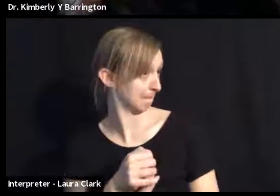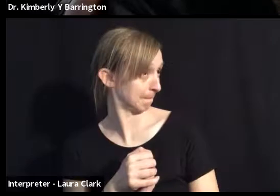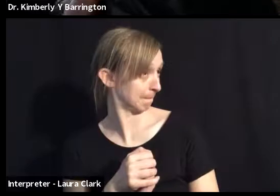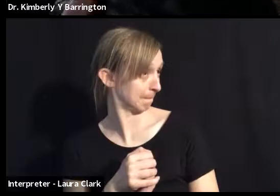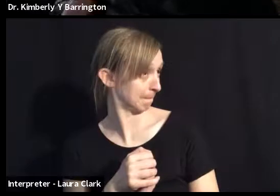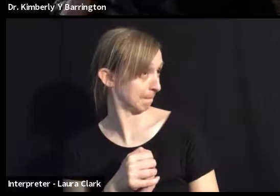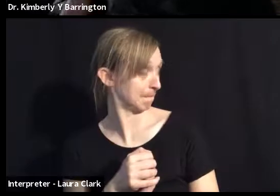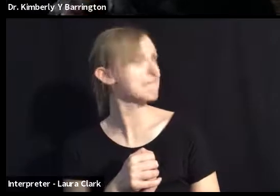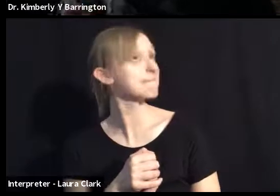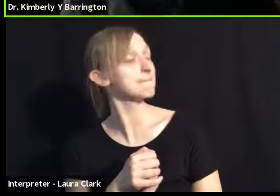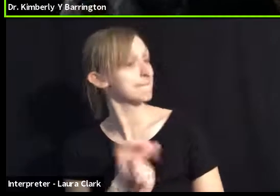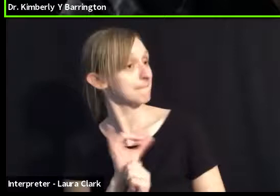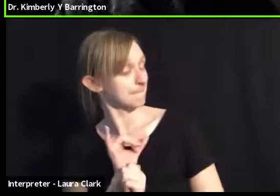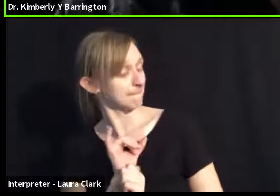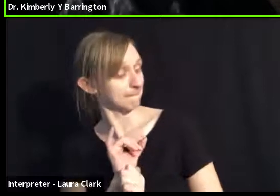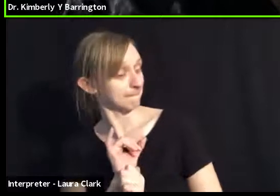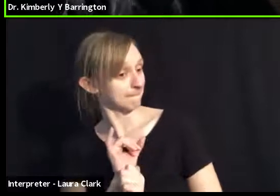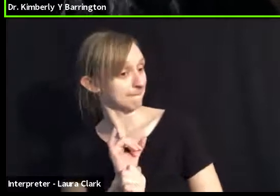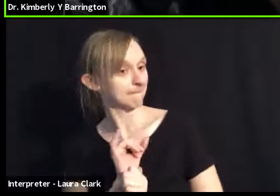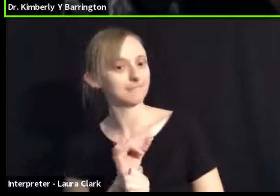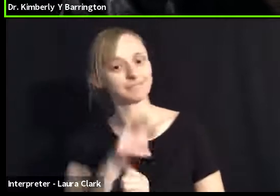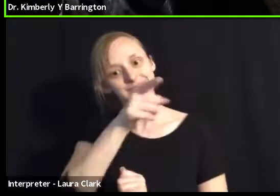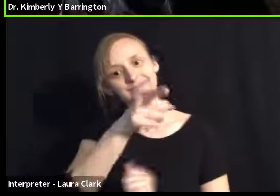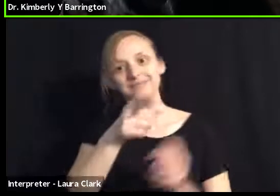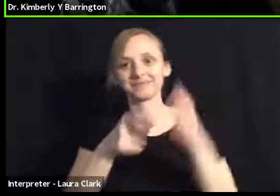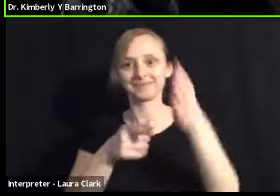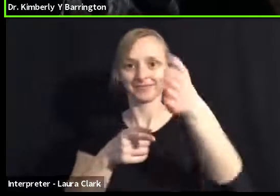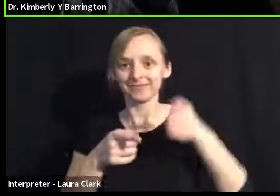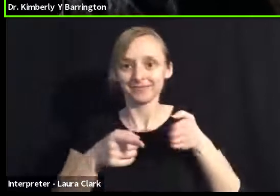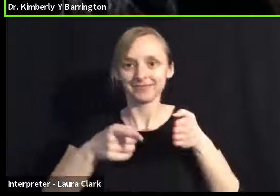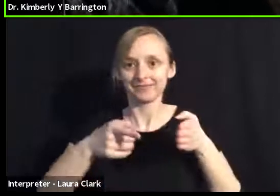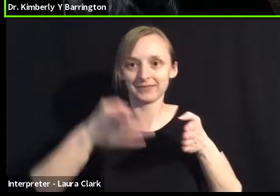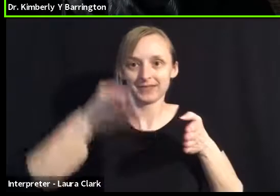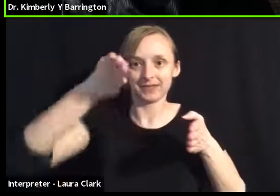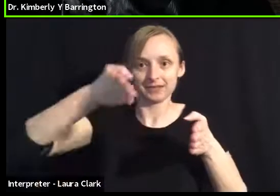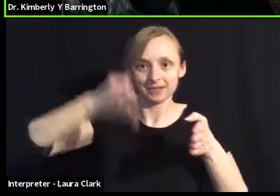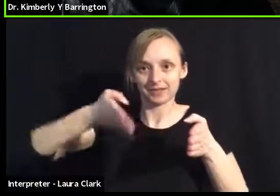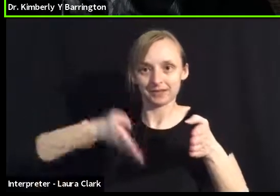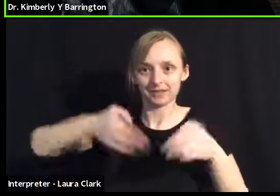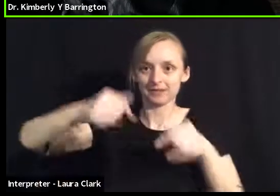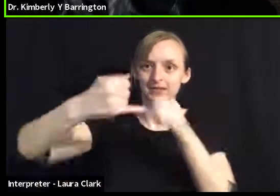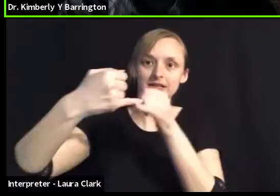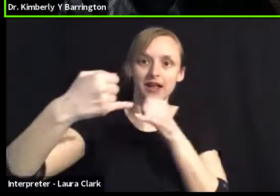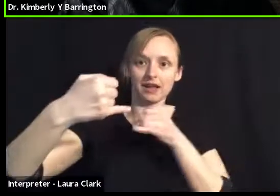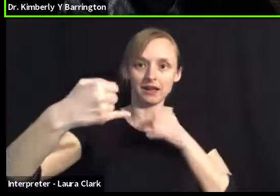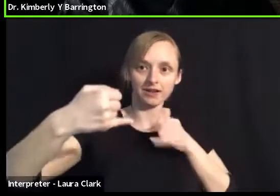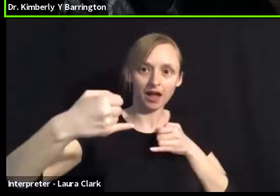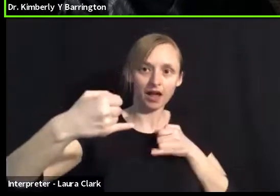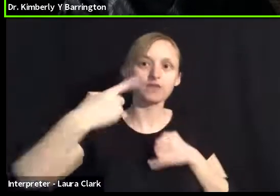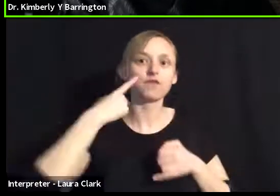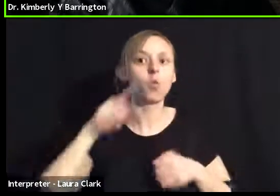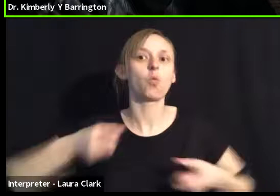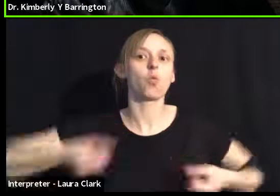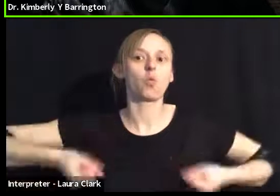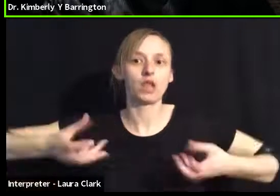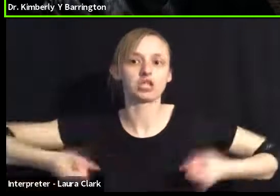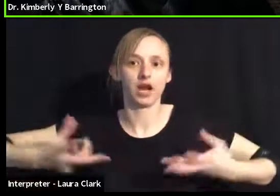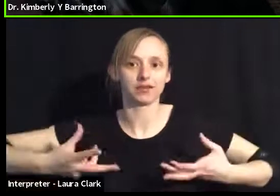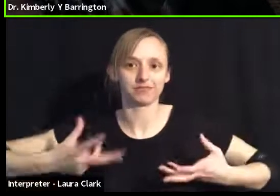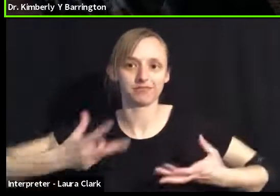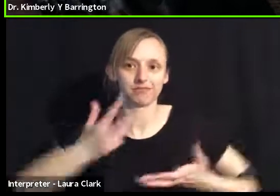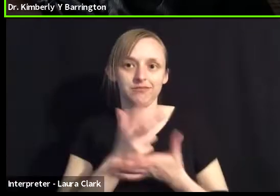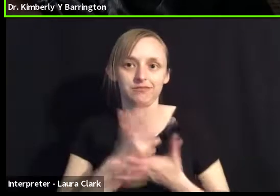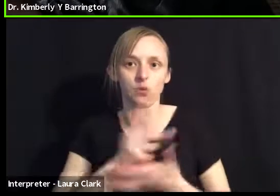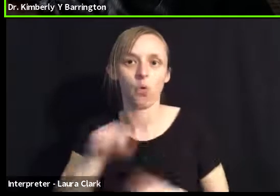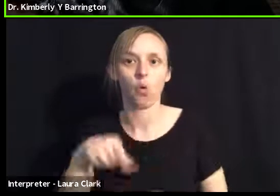Yes, you know. So that's probably one of my pet peeves that I think that, you know, just